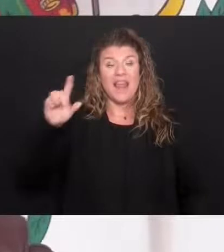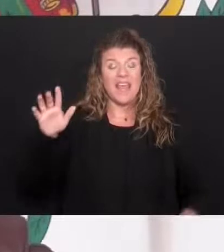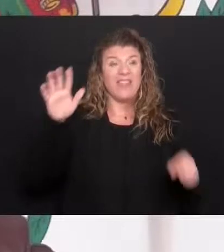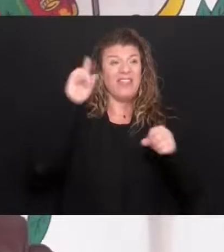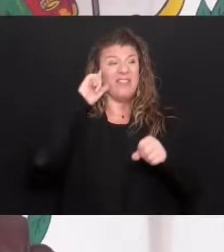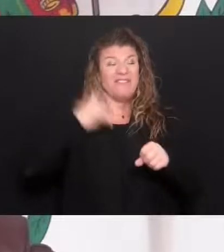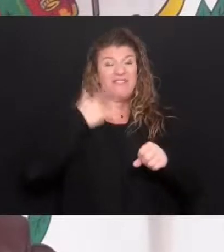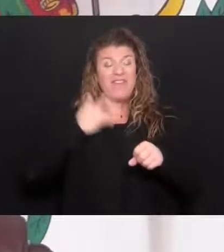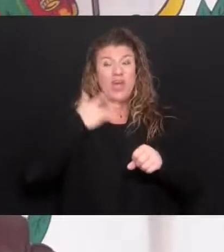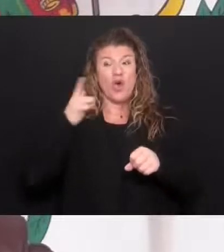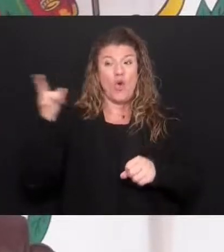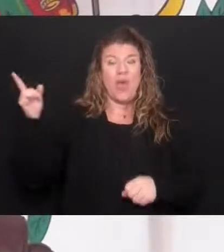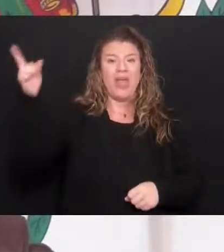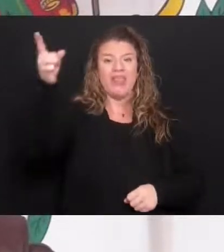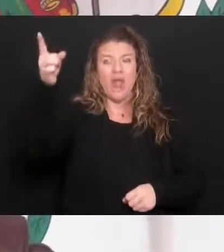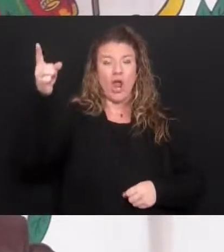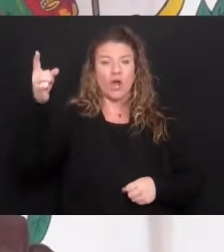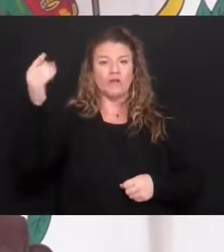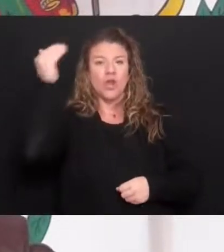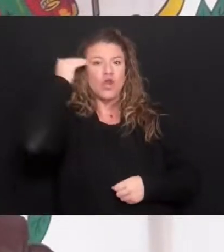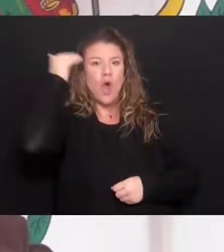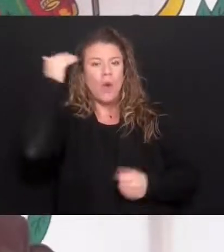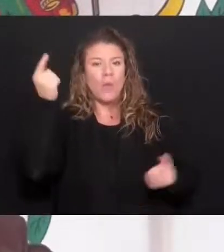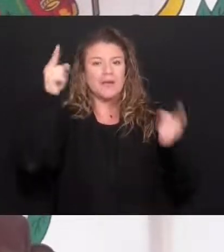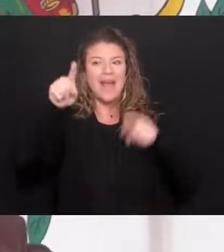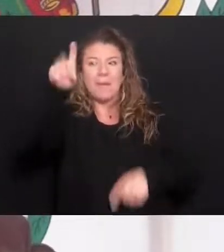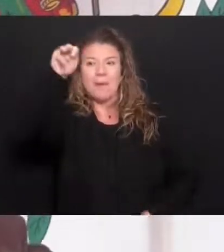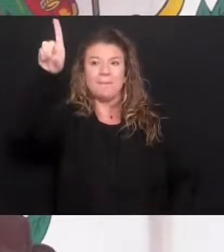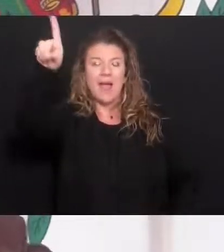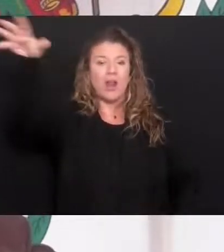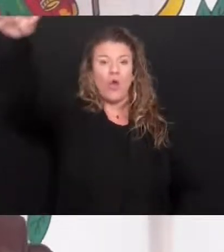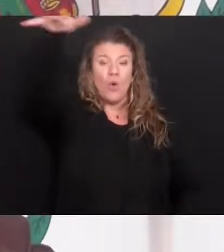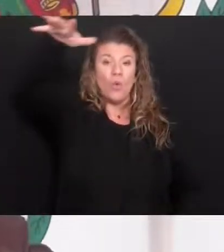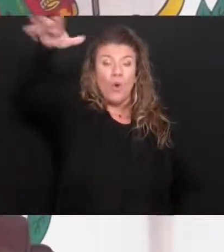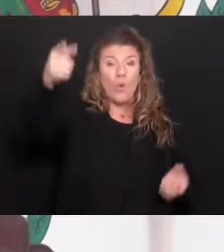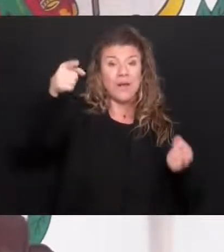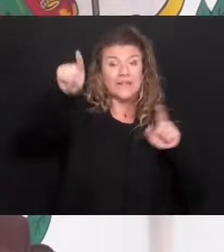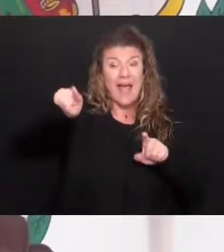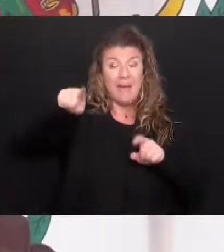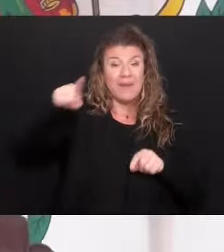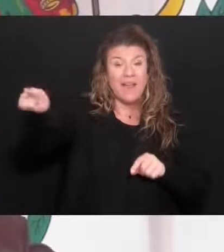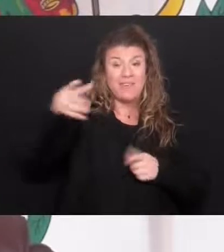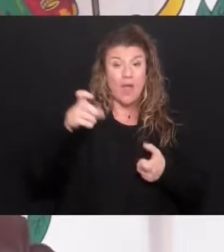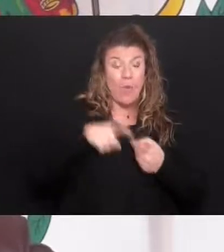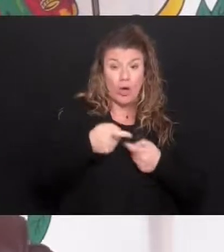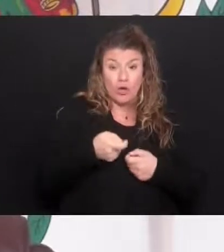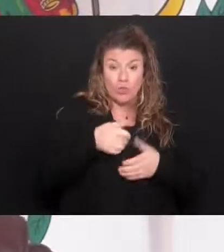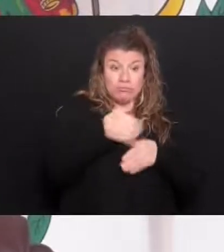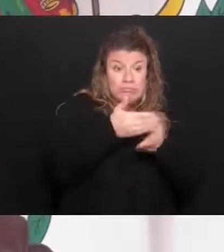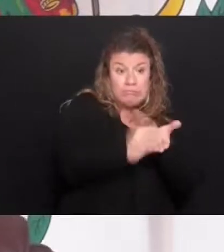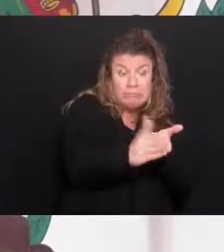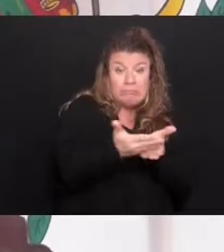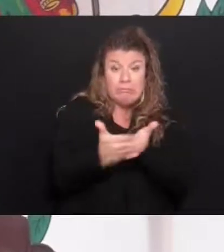with the way Maryland folks are really thinking and everything? And if they would want to get rid of them, well,